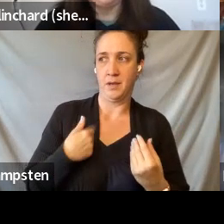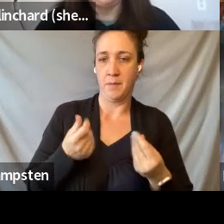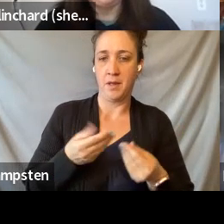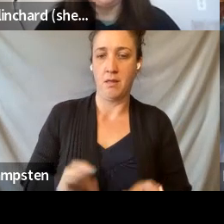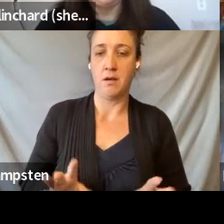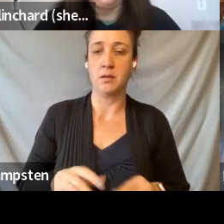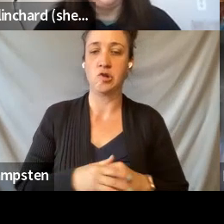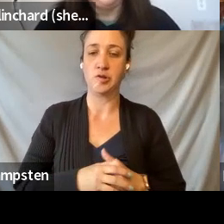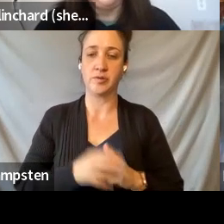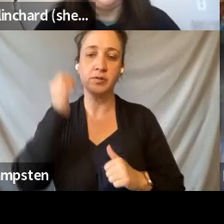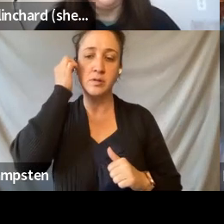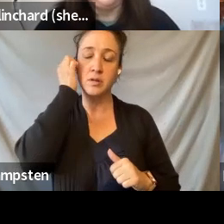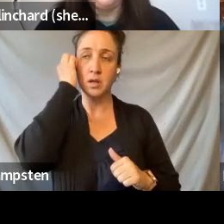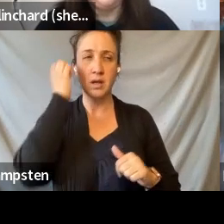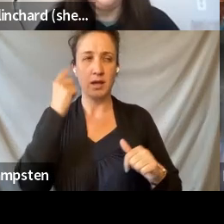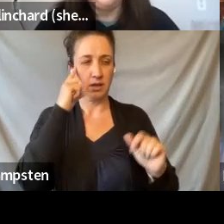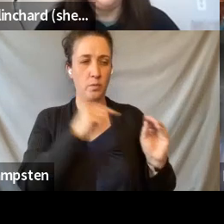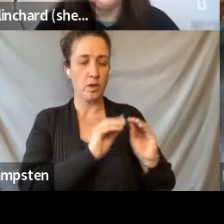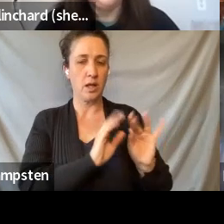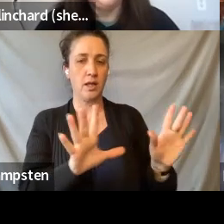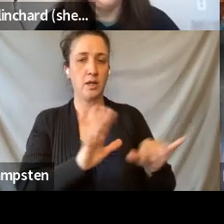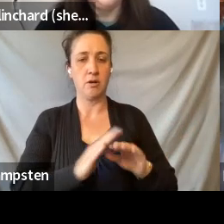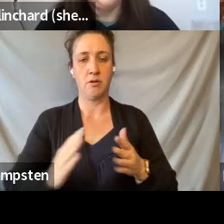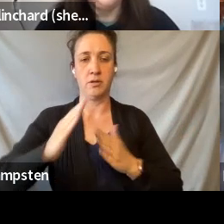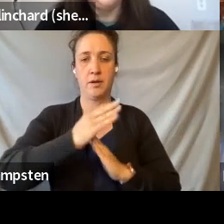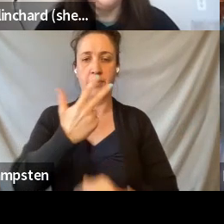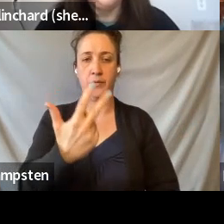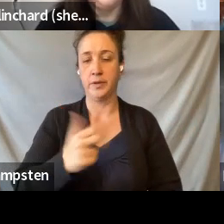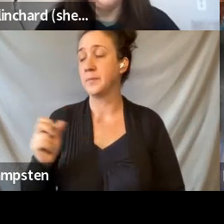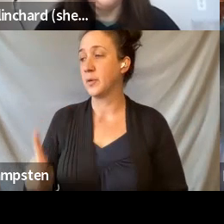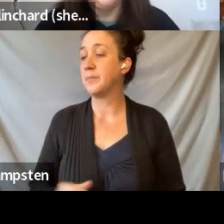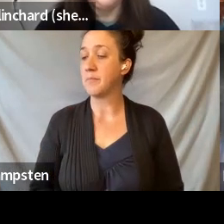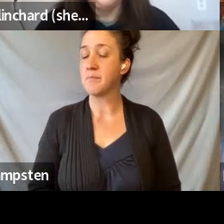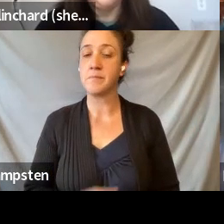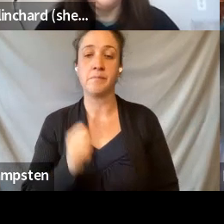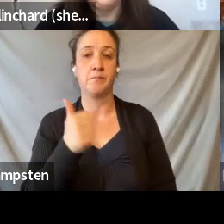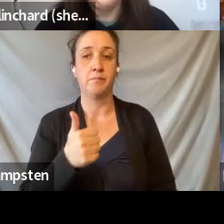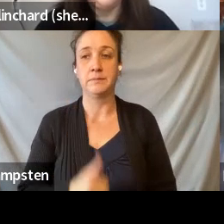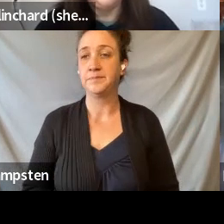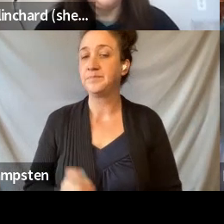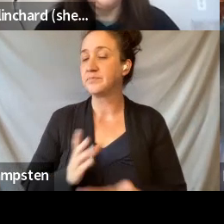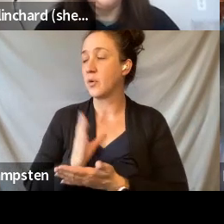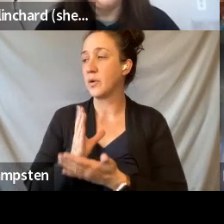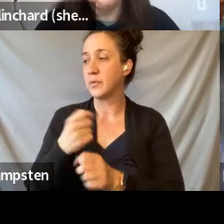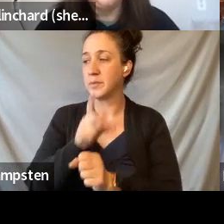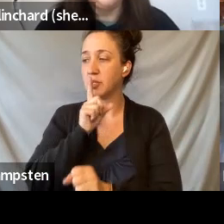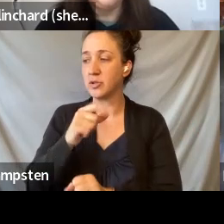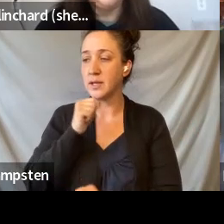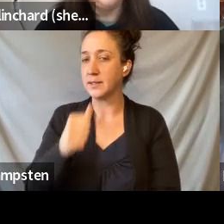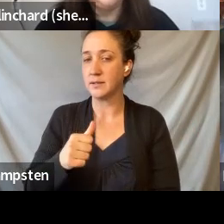I think we're clear on our top three. Okay. Yeah. All right. I just want to make sure I